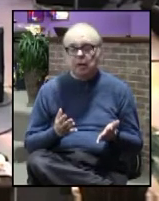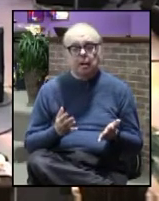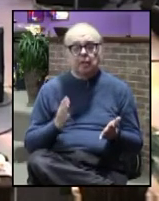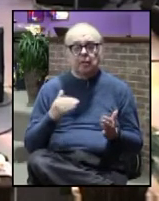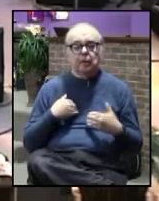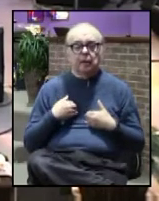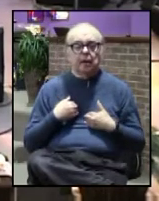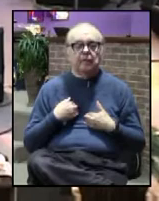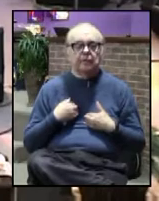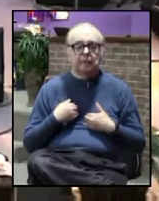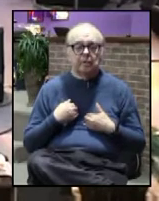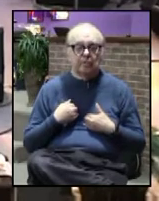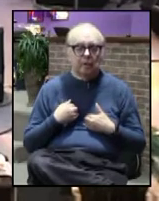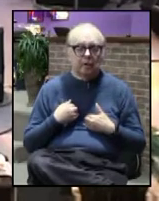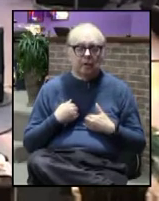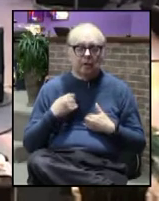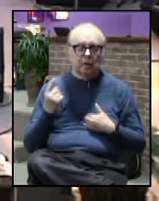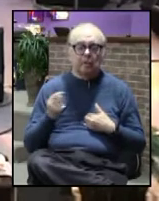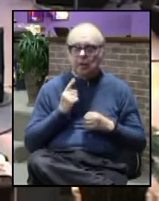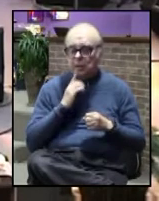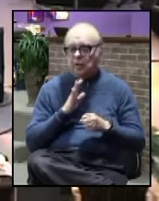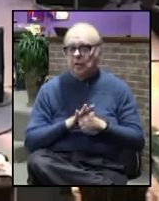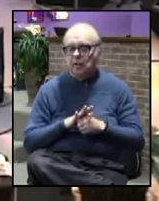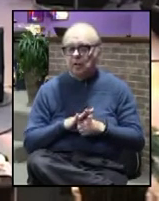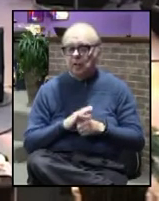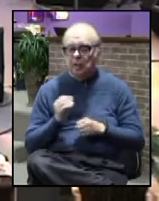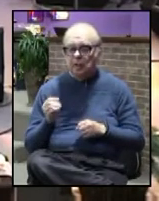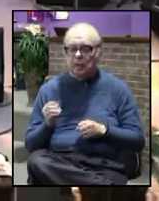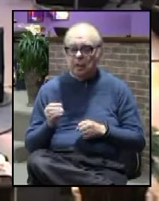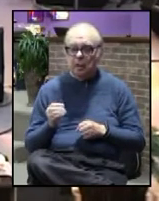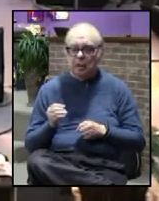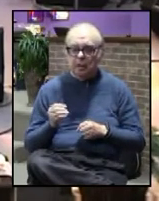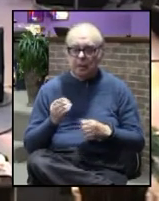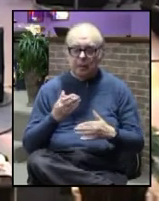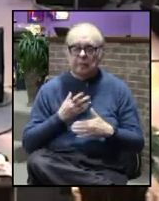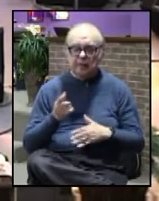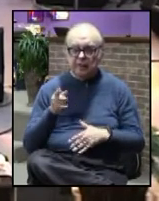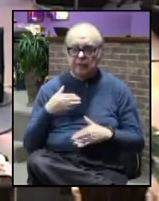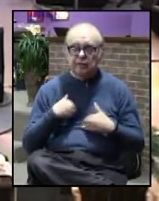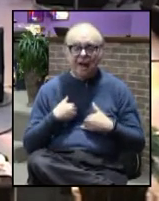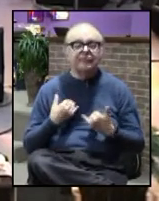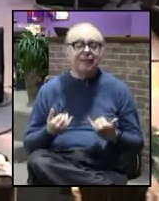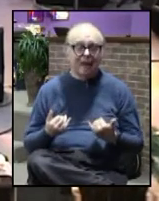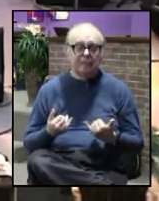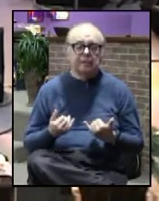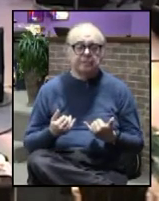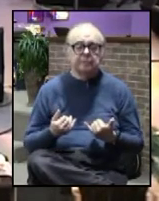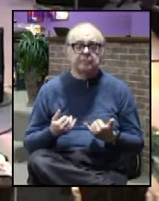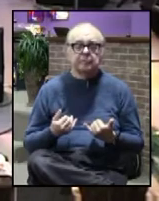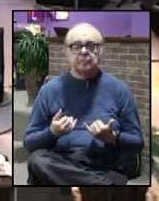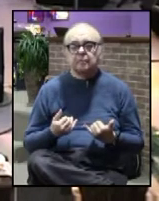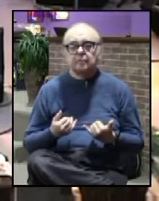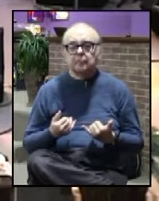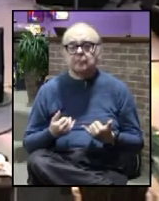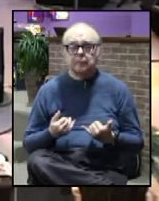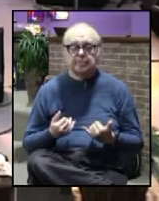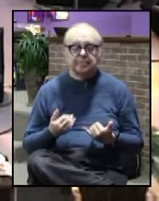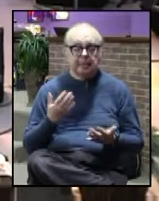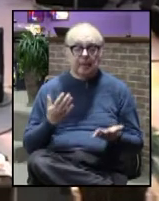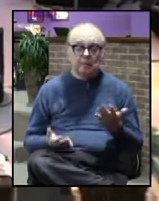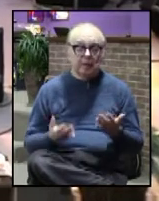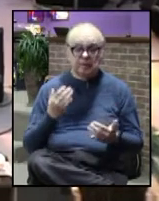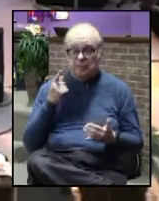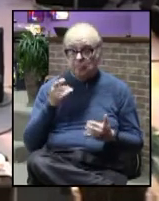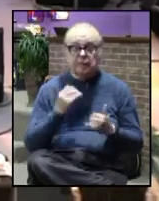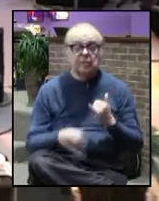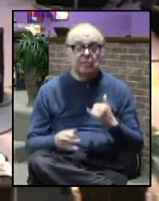You have only the promise of the breath you're taking right now. That's right. And it may be your